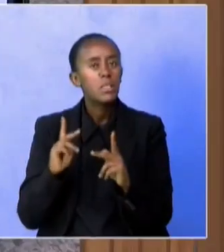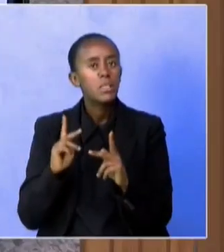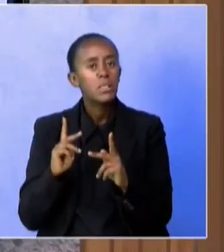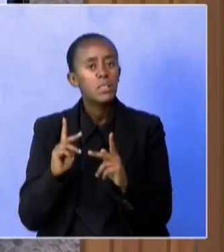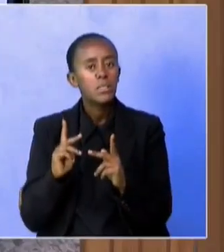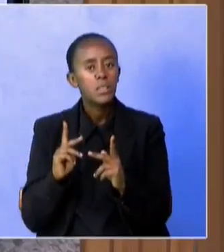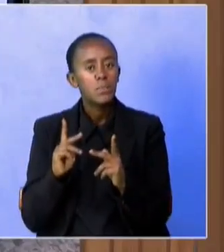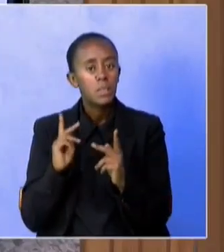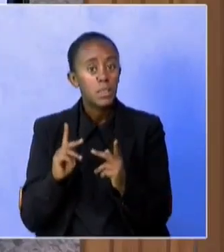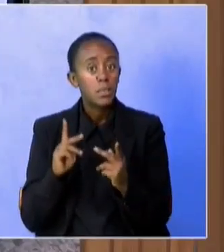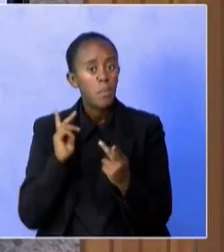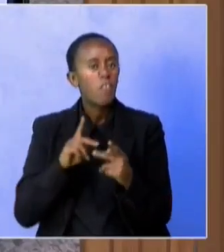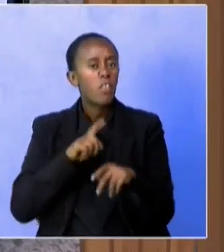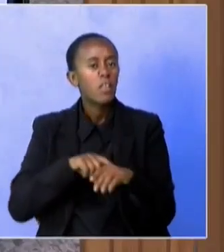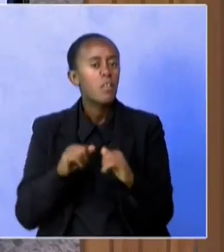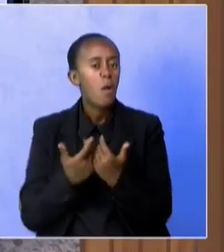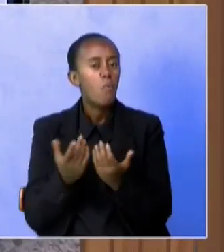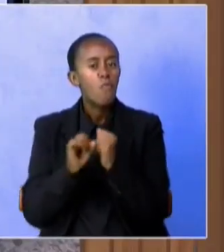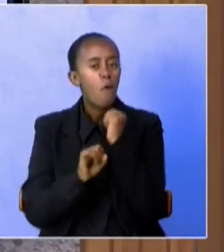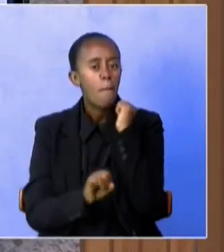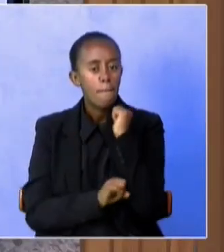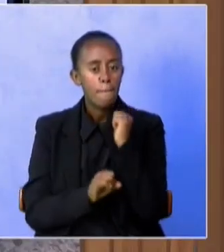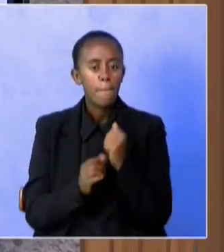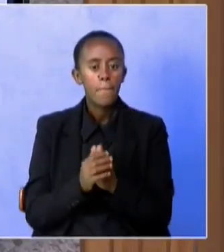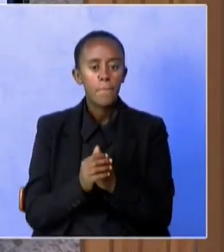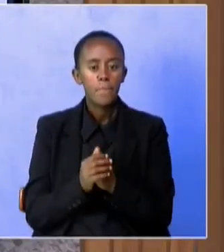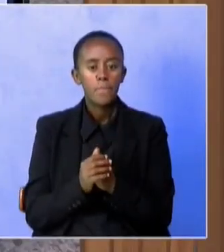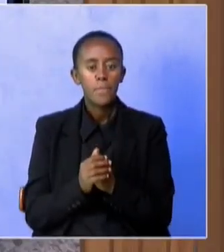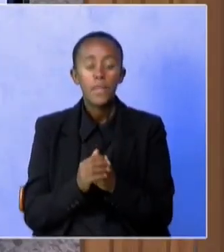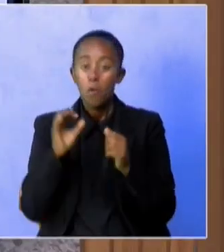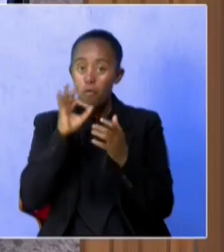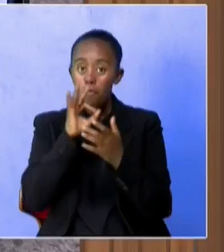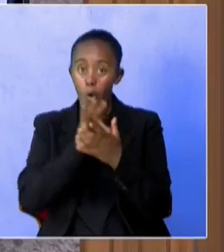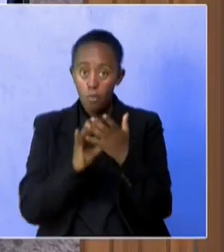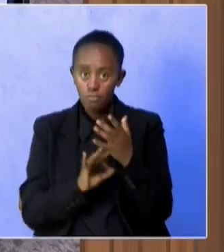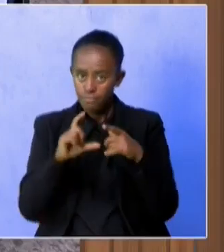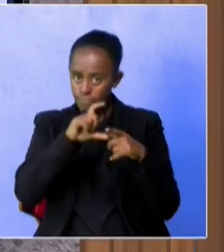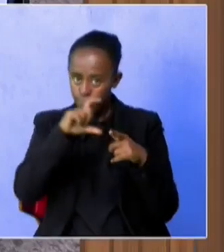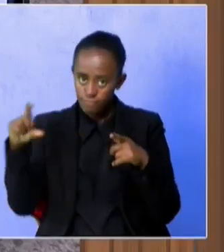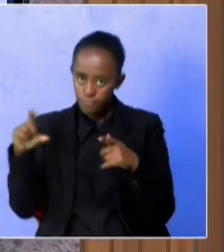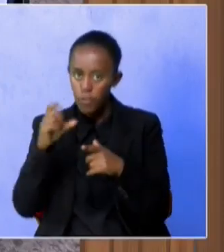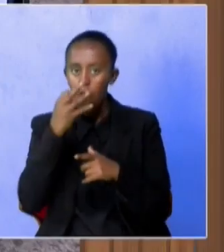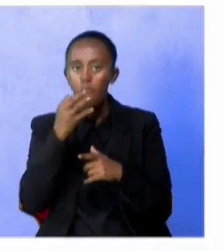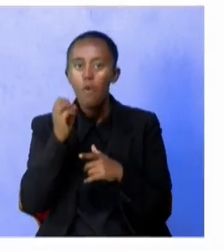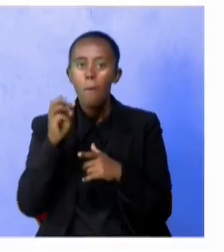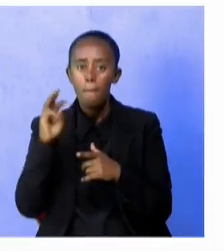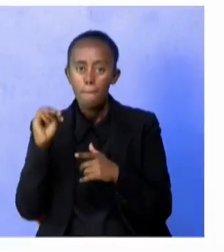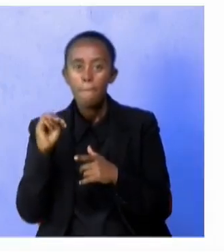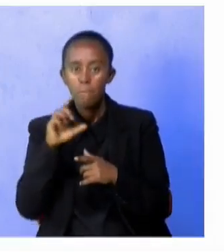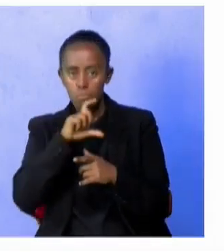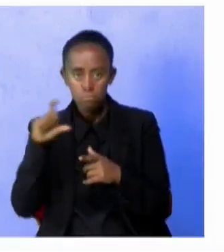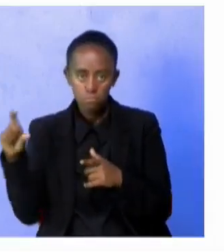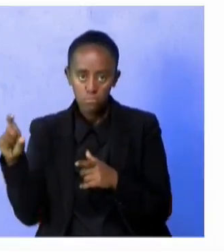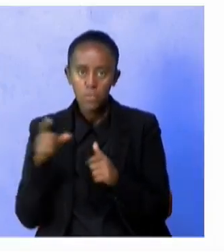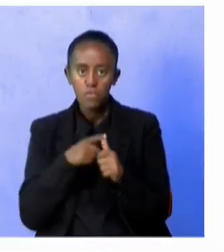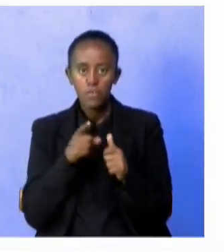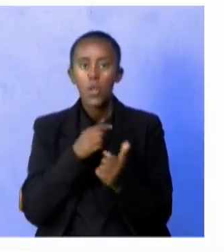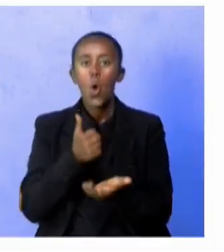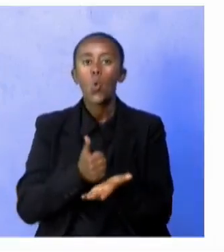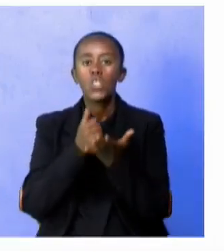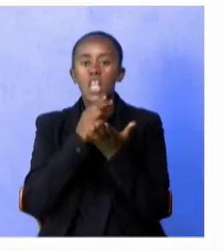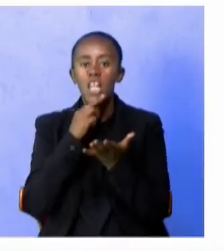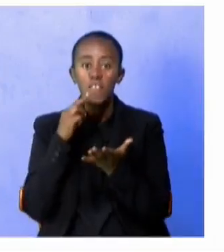and I will show you the form. The form is, we have the auxiliary verb have